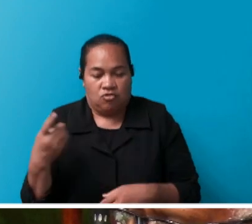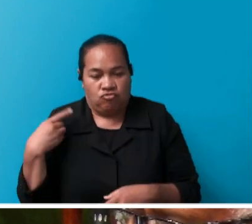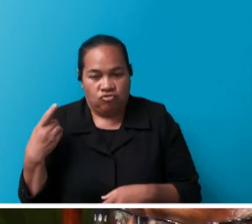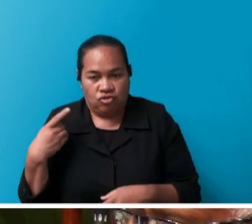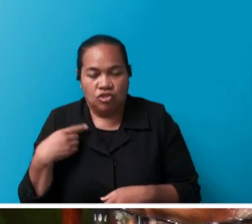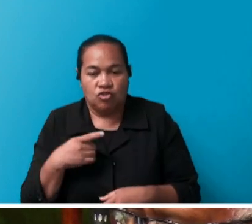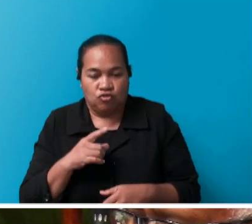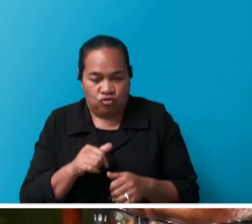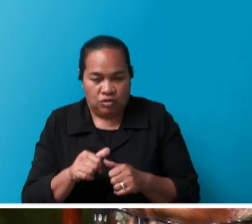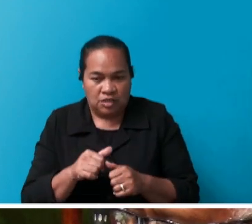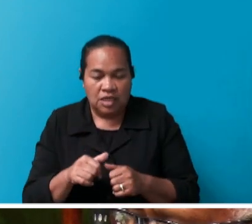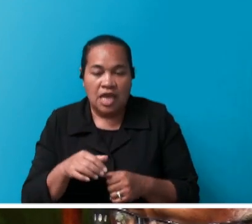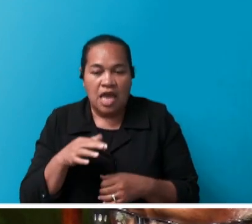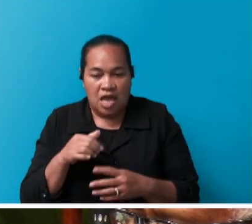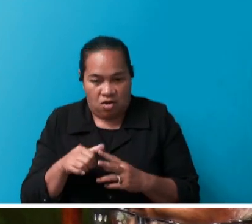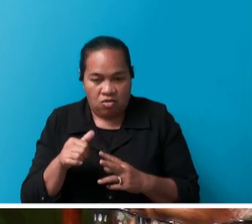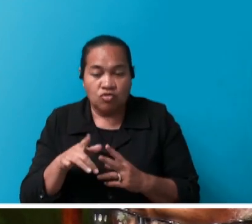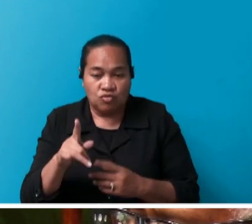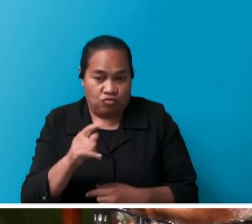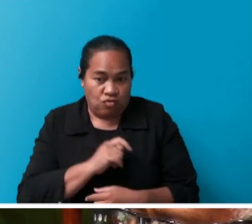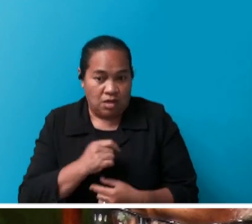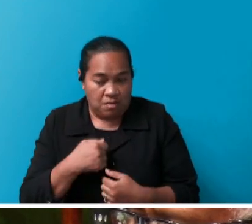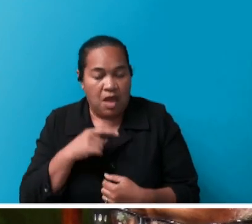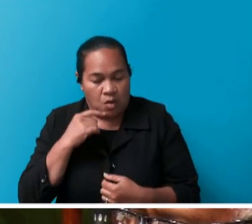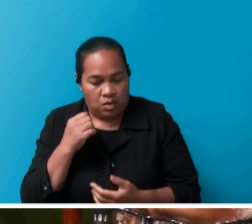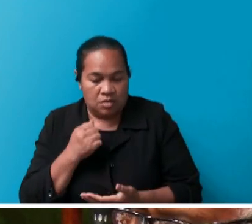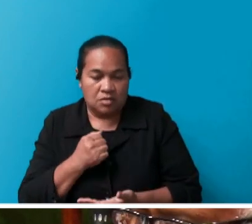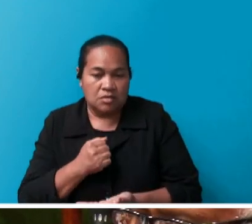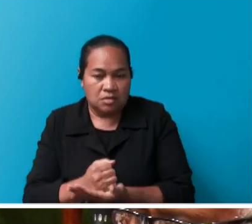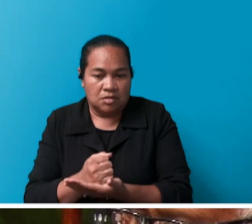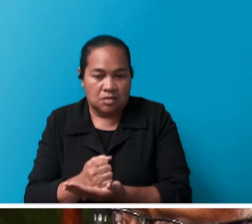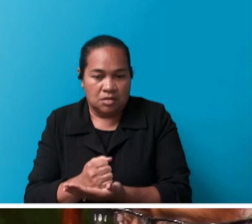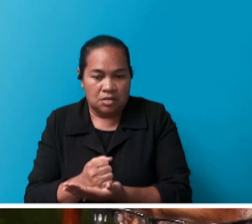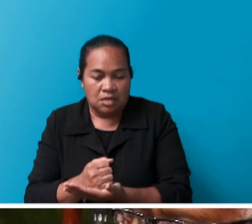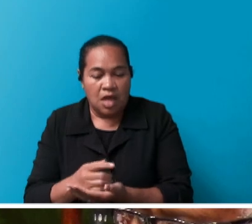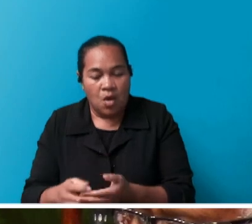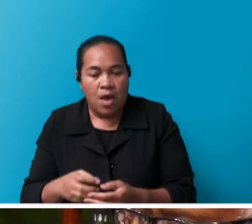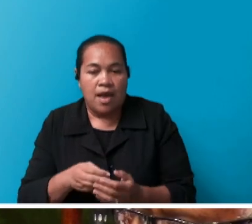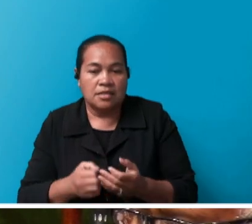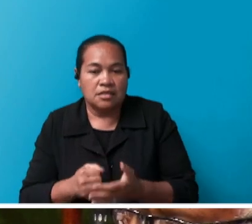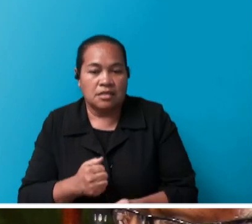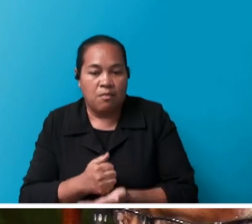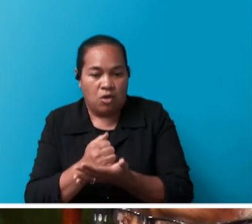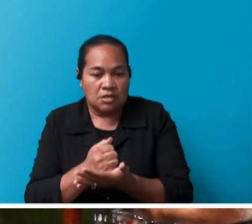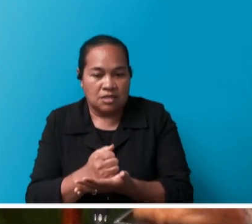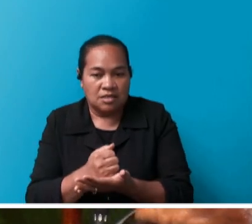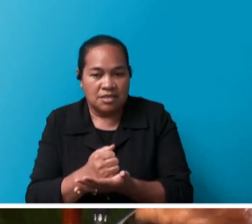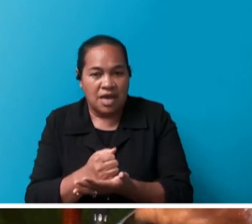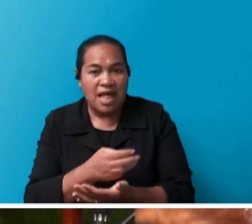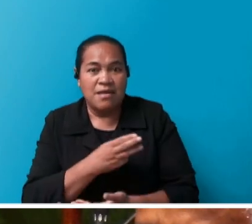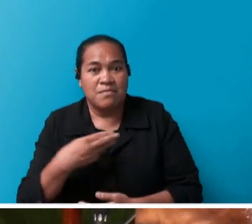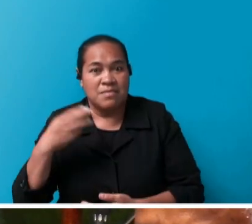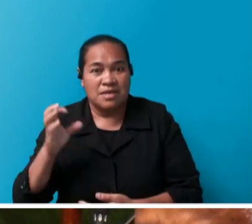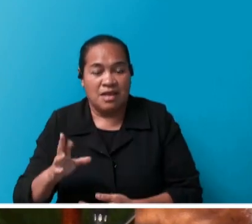and repay your faith in me by assisting and supporting my line minister, the Honorable Ratu Antonio